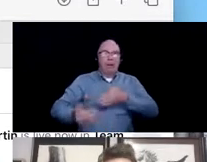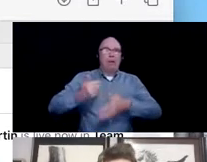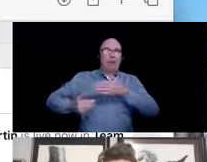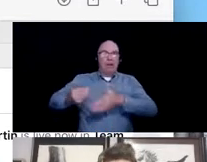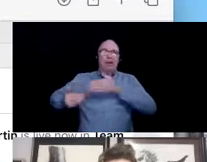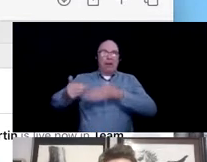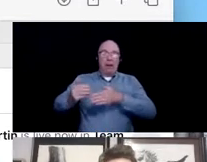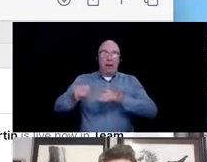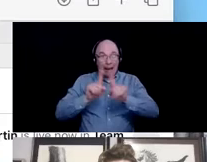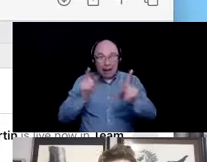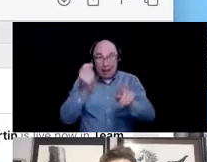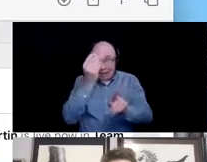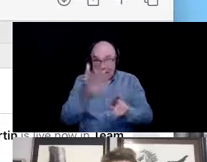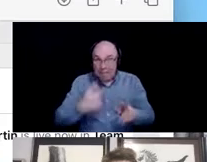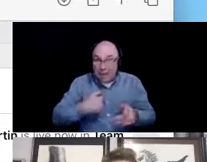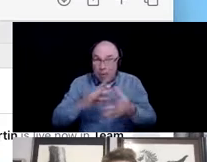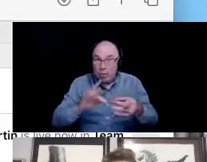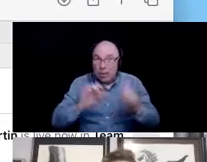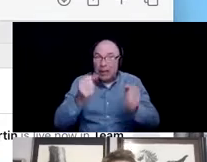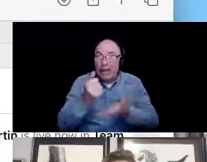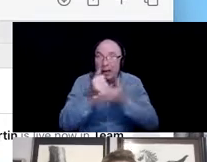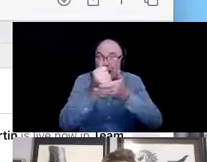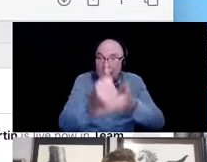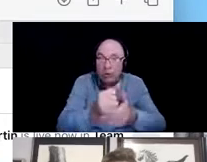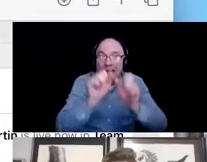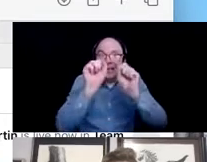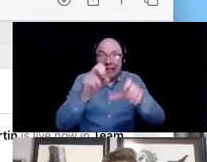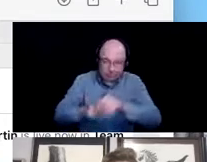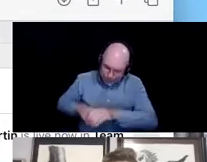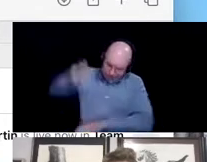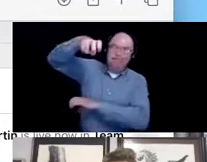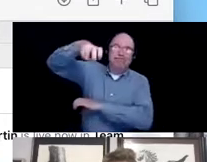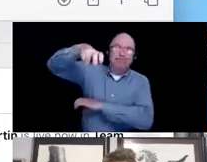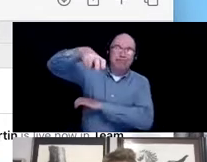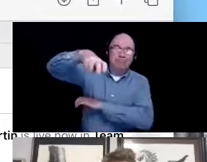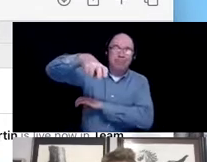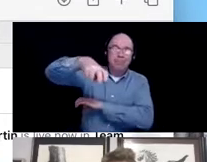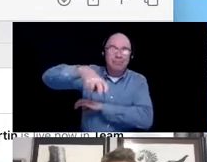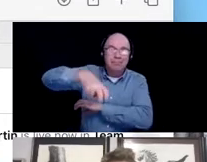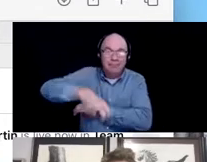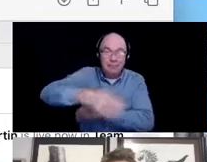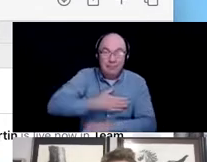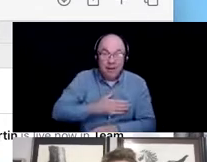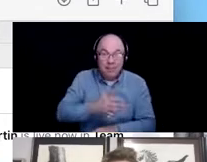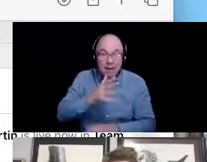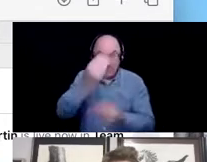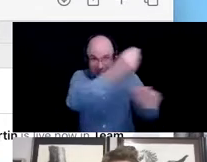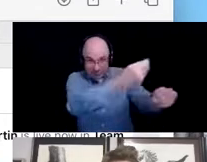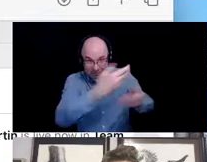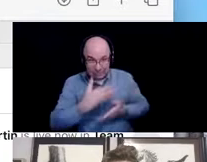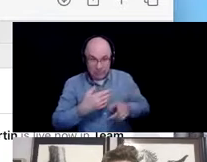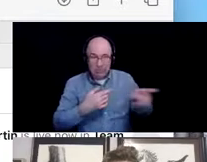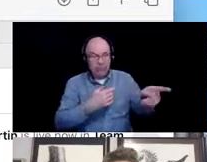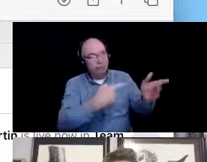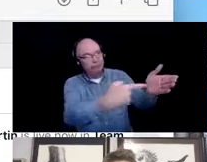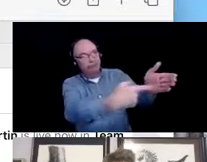can change that and you can develop out of that place. So one thing my mom said to me is she really showed me